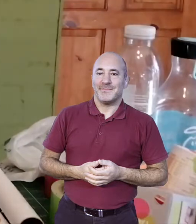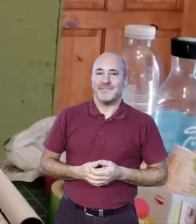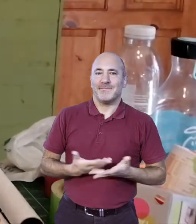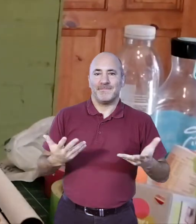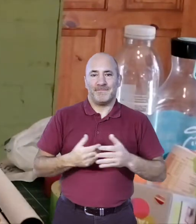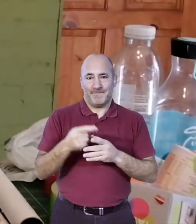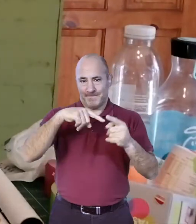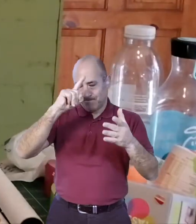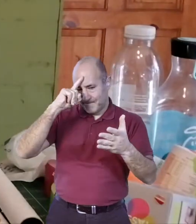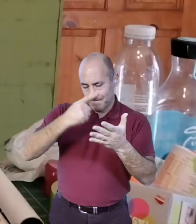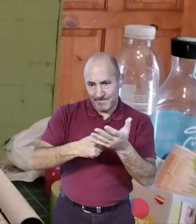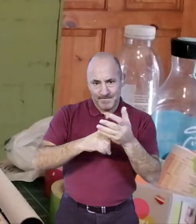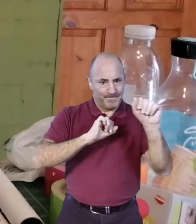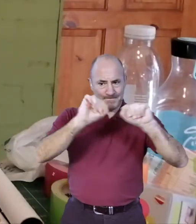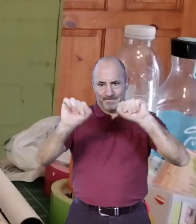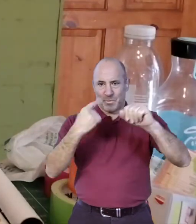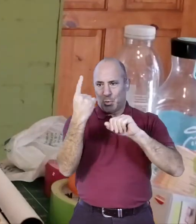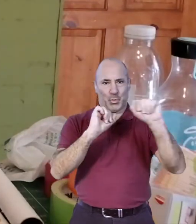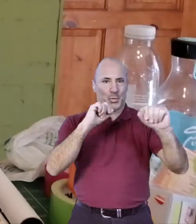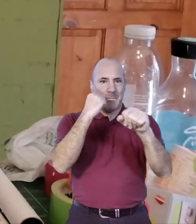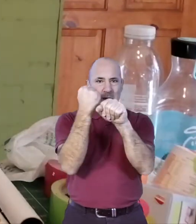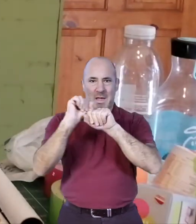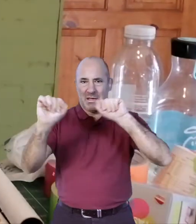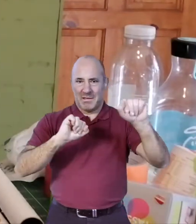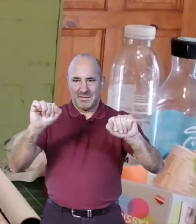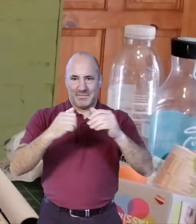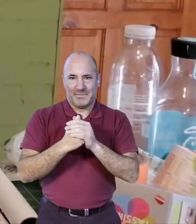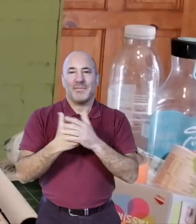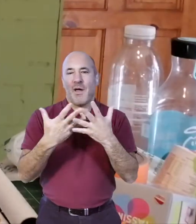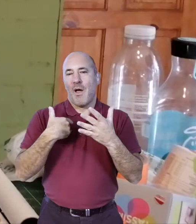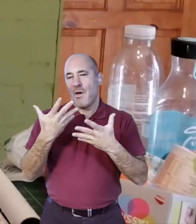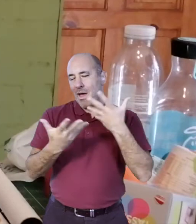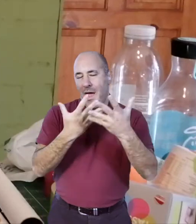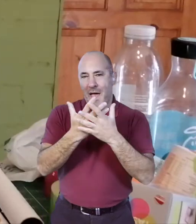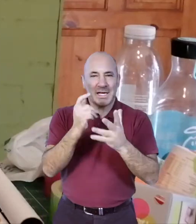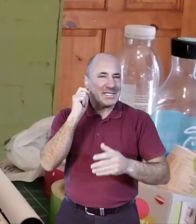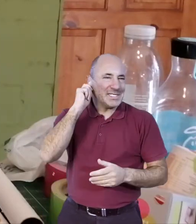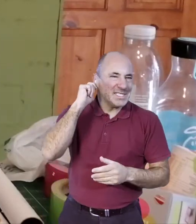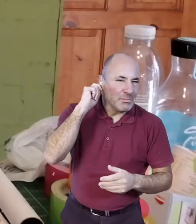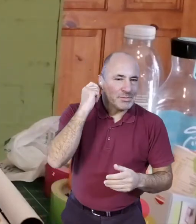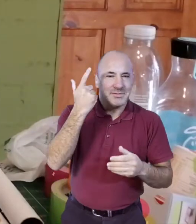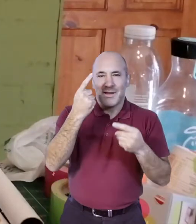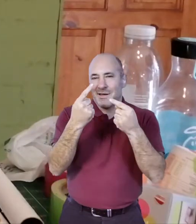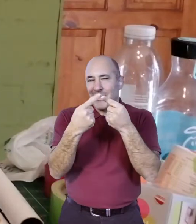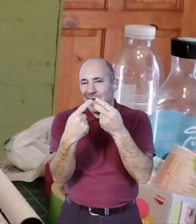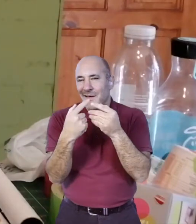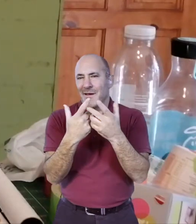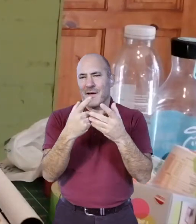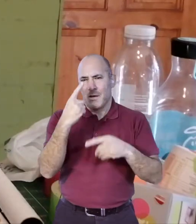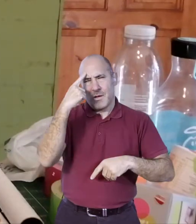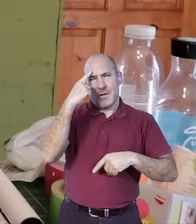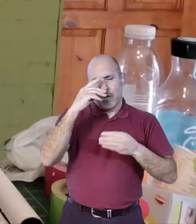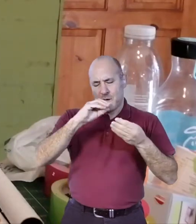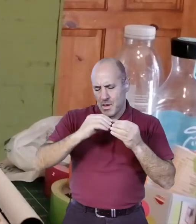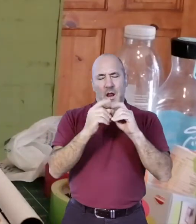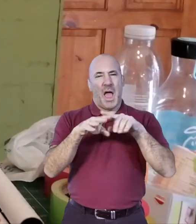Now that you've decided who's going to be making what part, I will be offering hints and tips on how to think